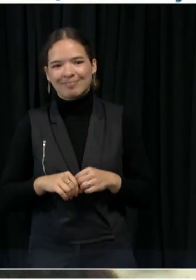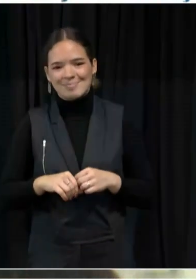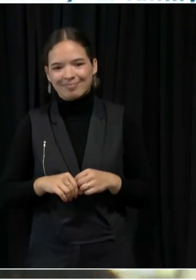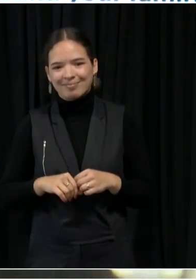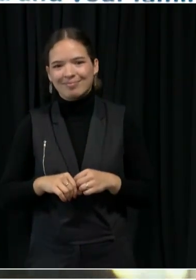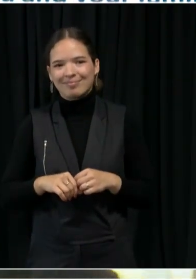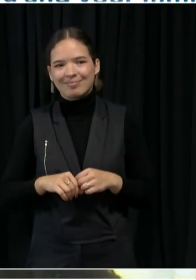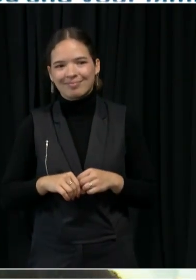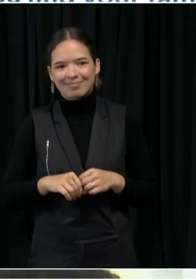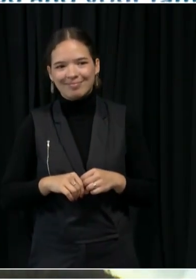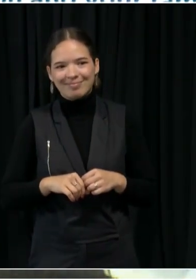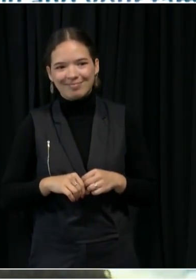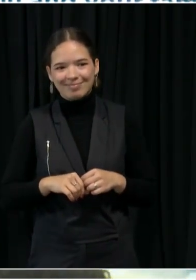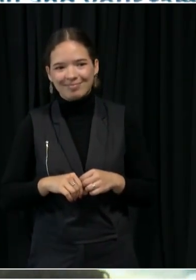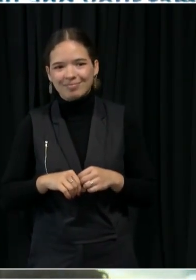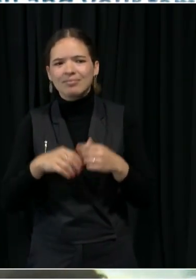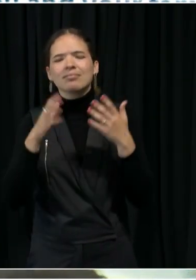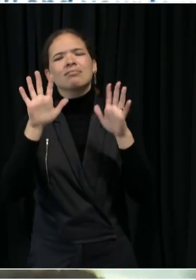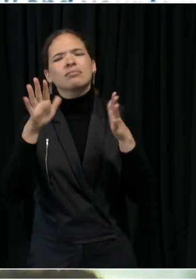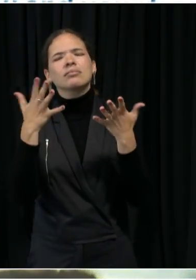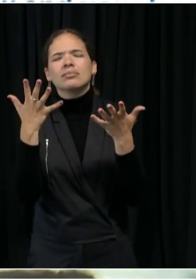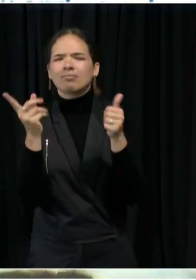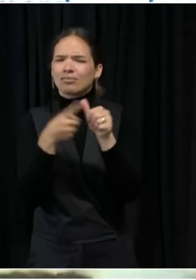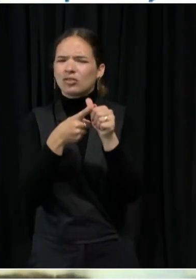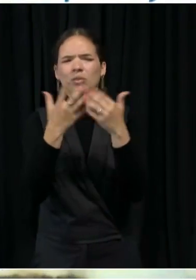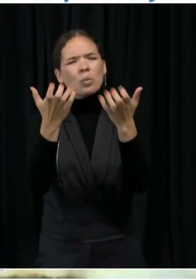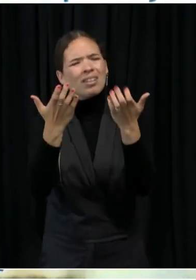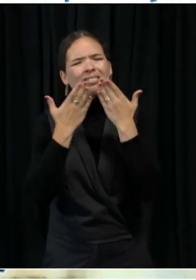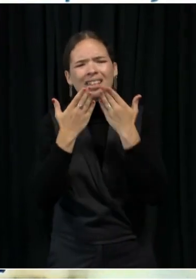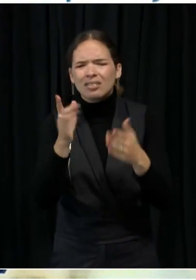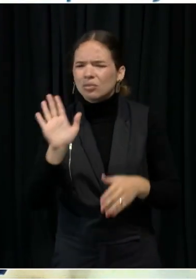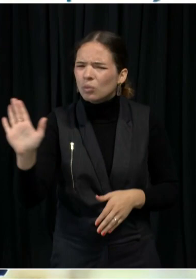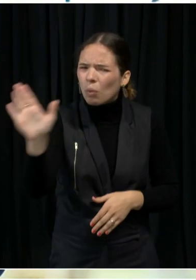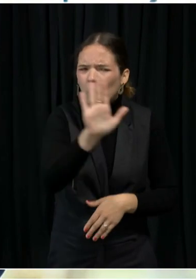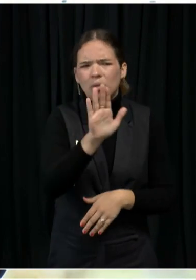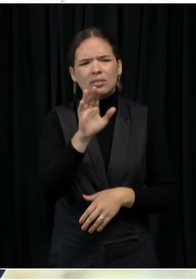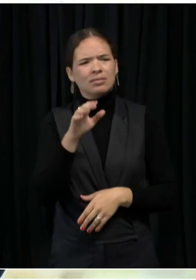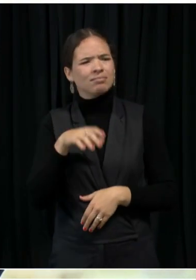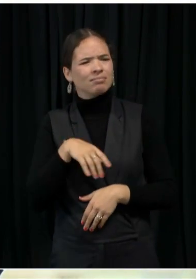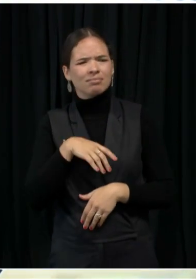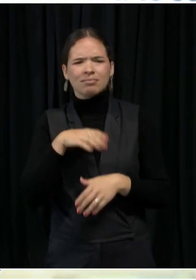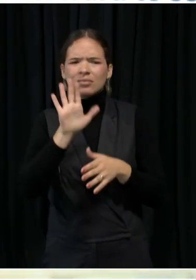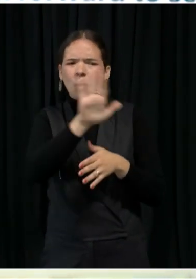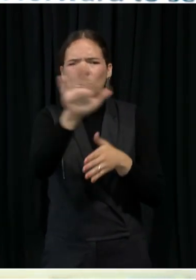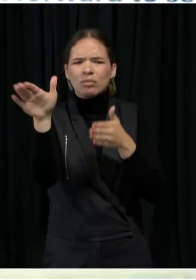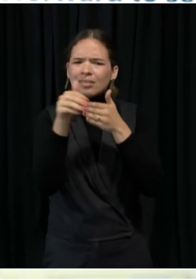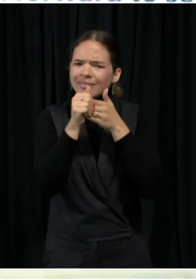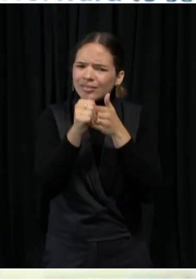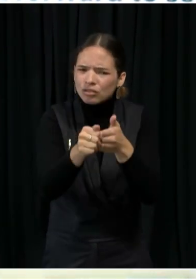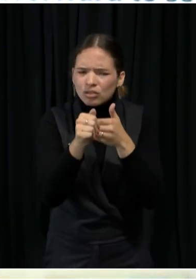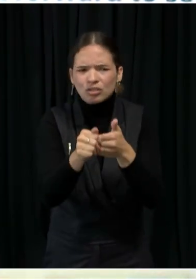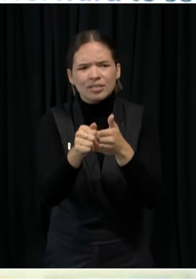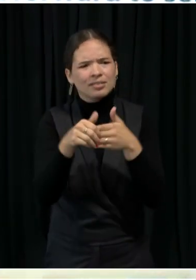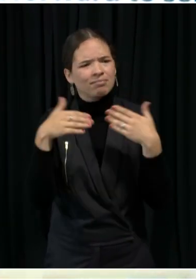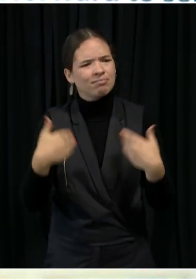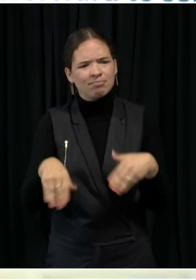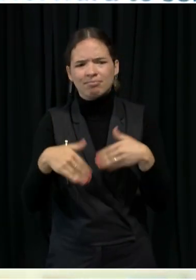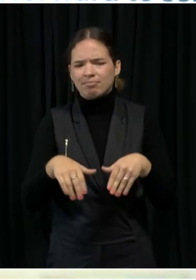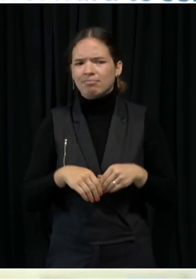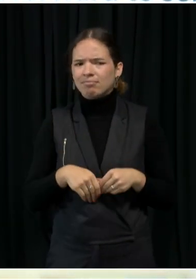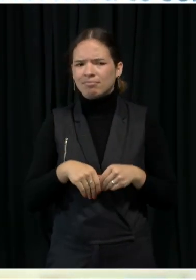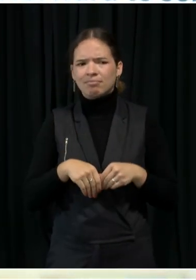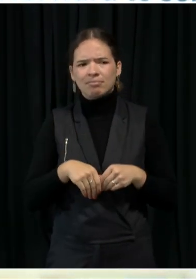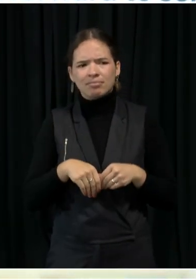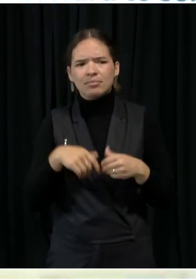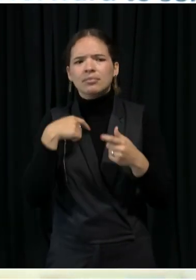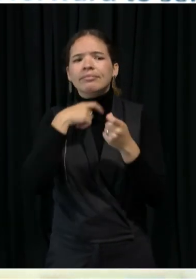First, I want to thank you, Mayor Muriel Bowser, for your leadership, my council colleagues, more specifically, Councilman Vincent